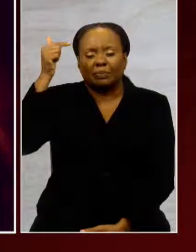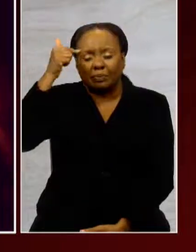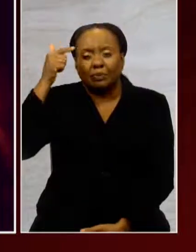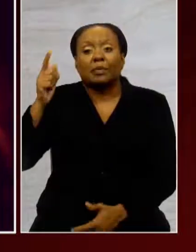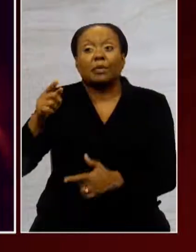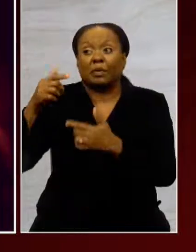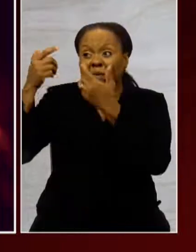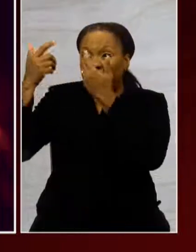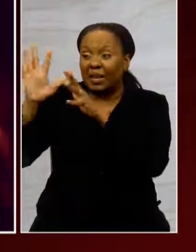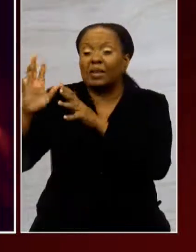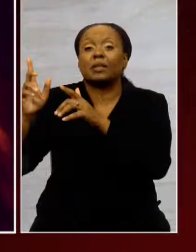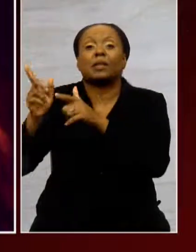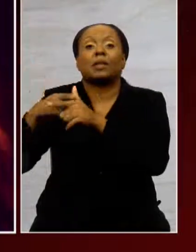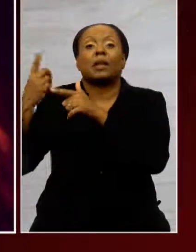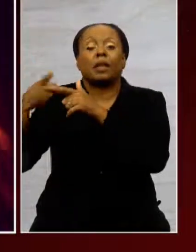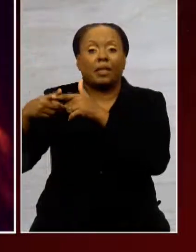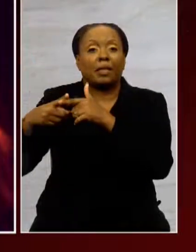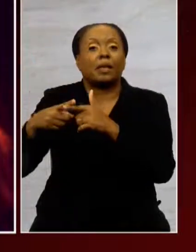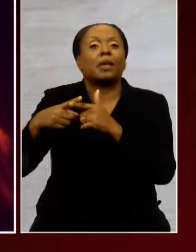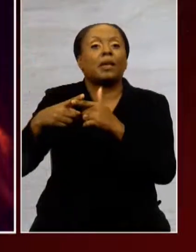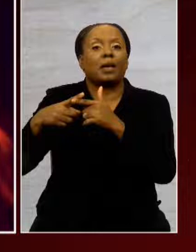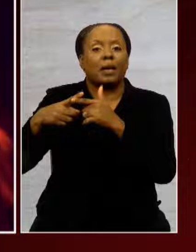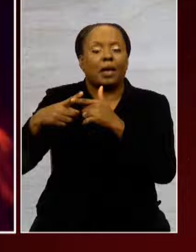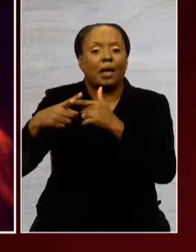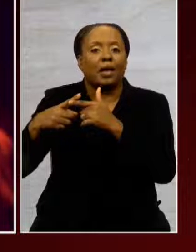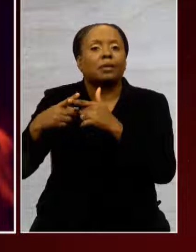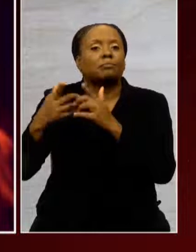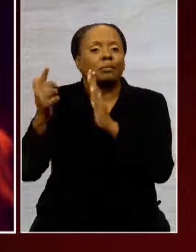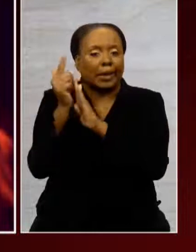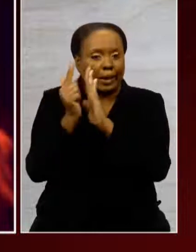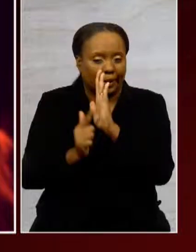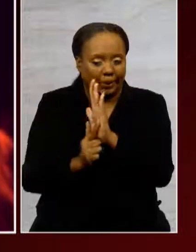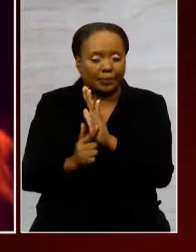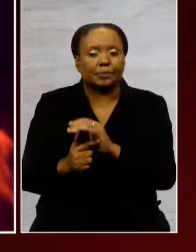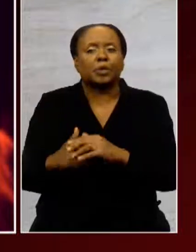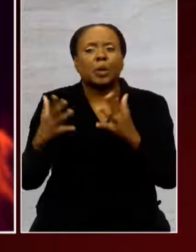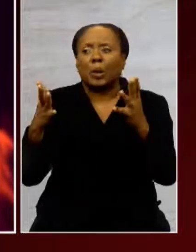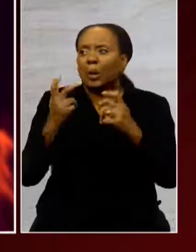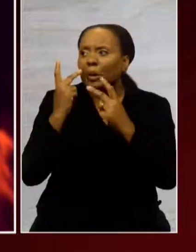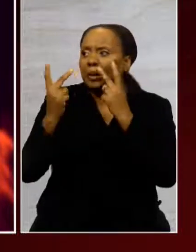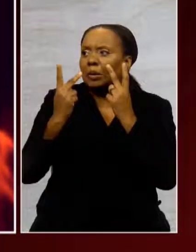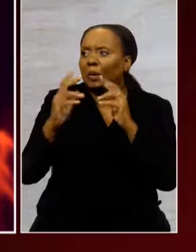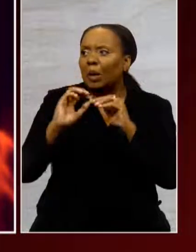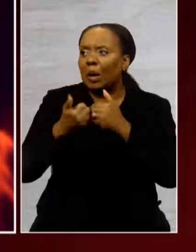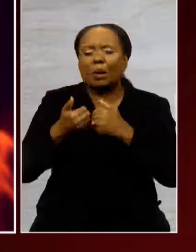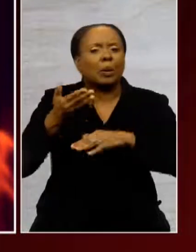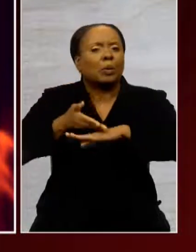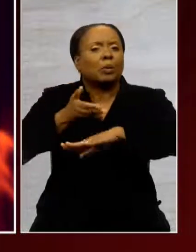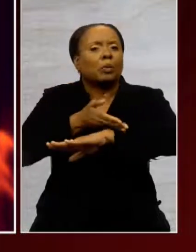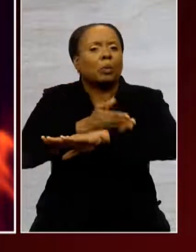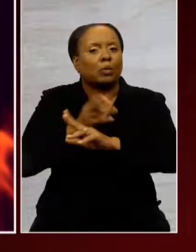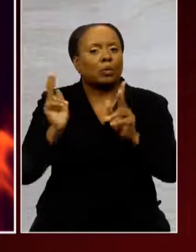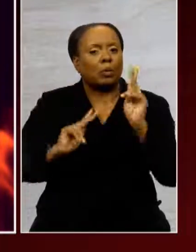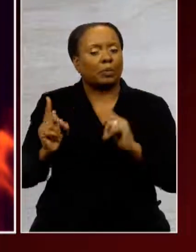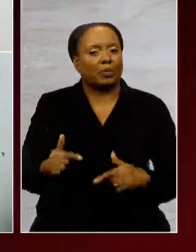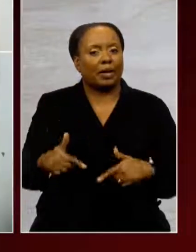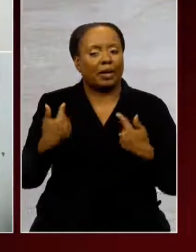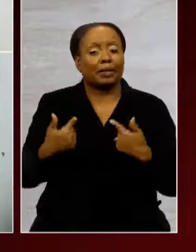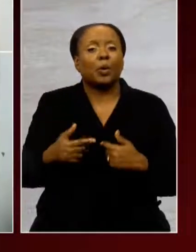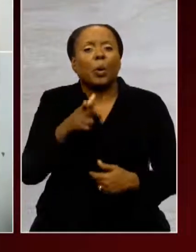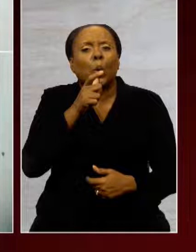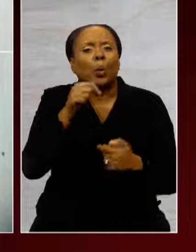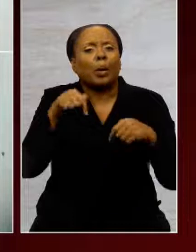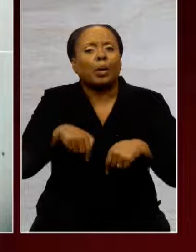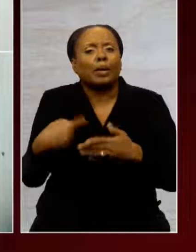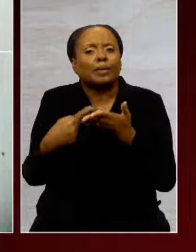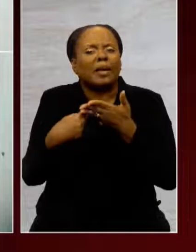to talk to you about what is happening as far as improving the lives of persons living with disabilities, we have Senator Andwele